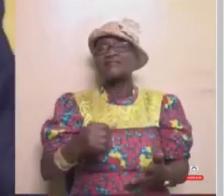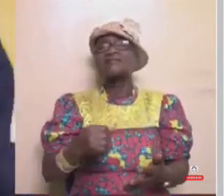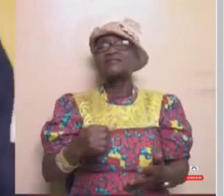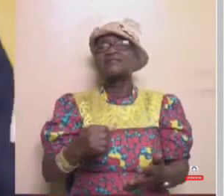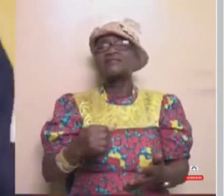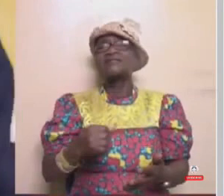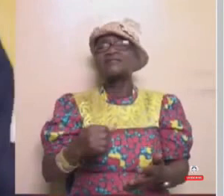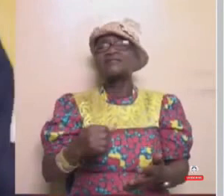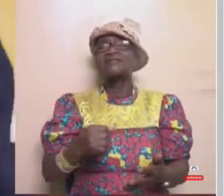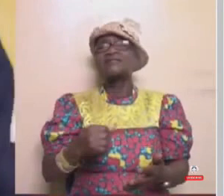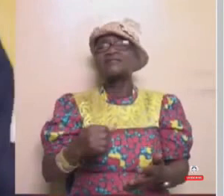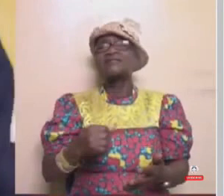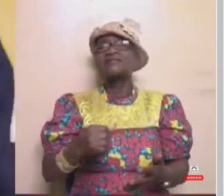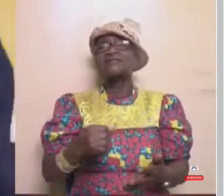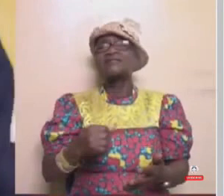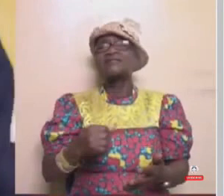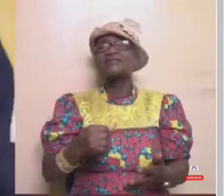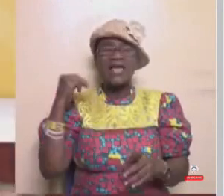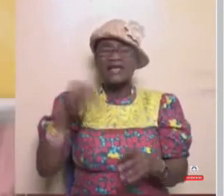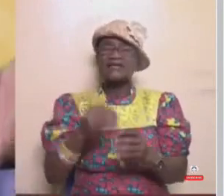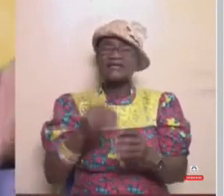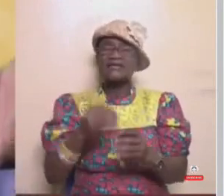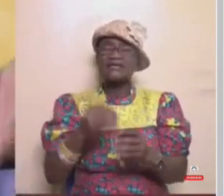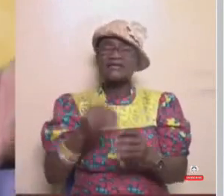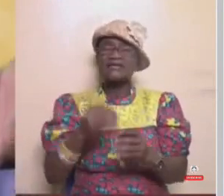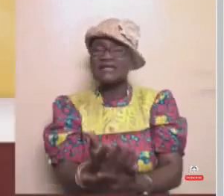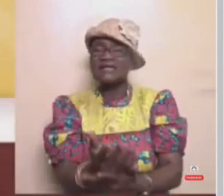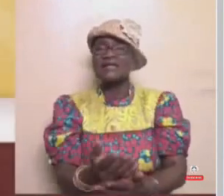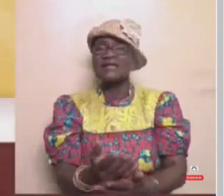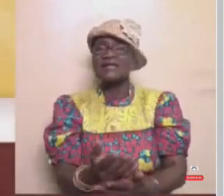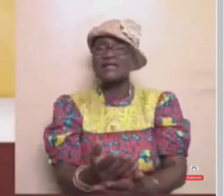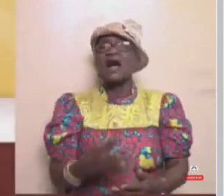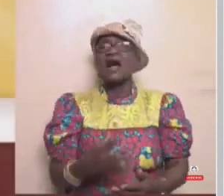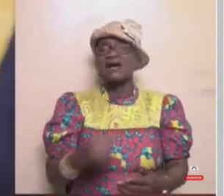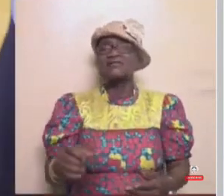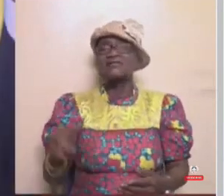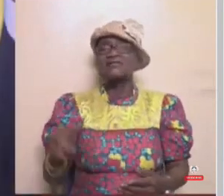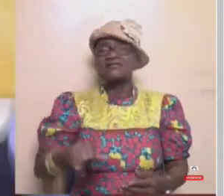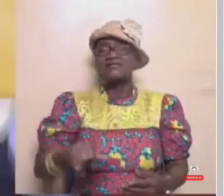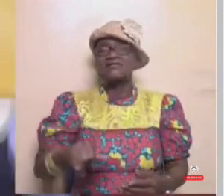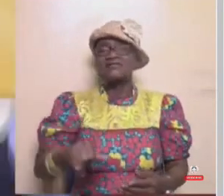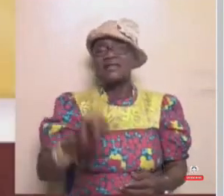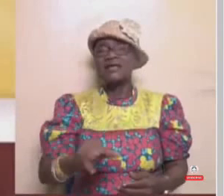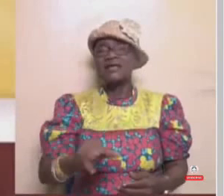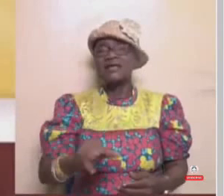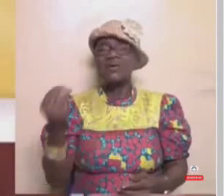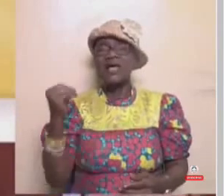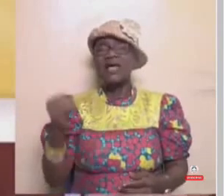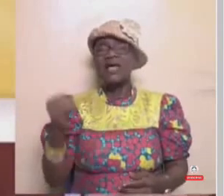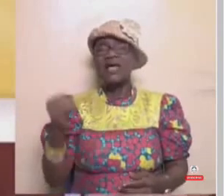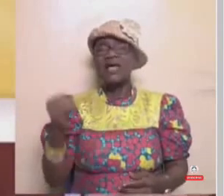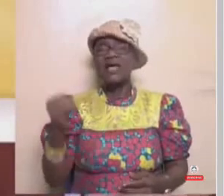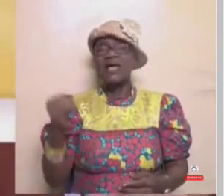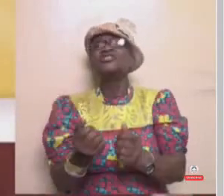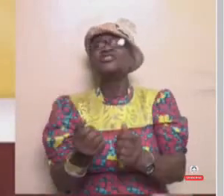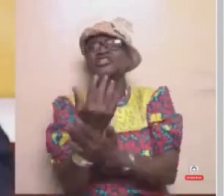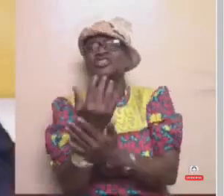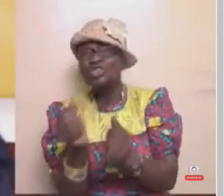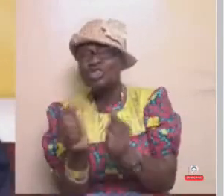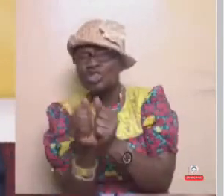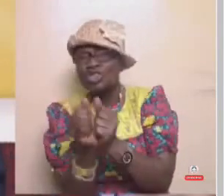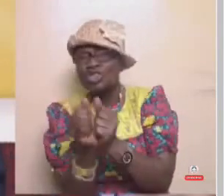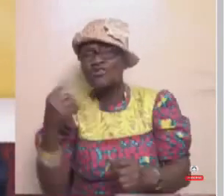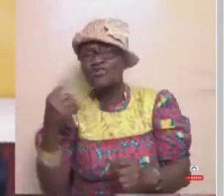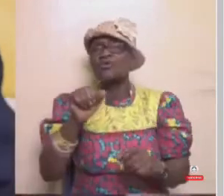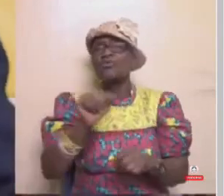a criminal, but yet they were chained for the work of God. Instead of complaining,